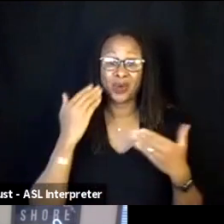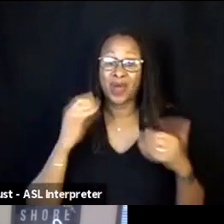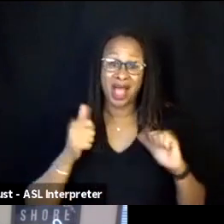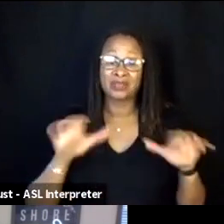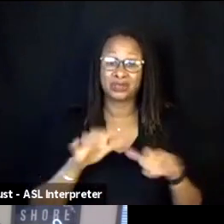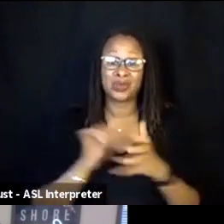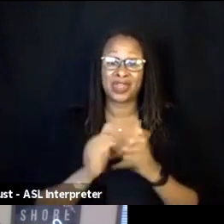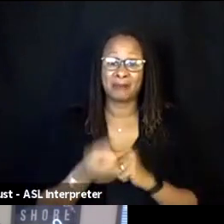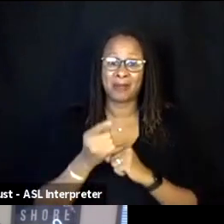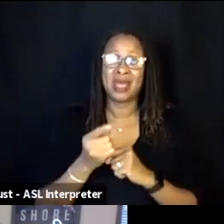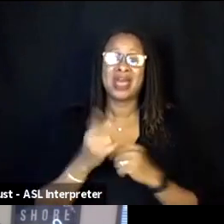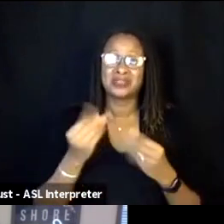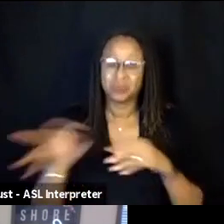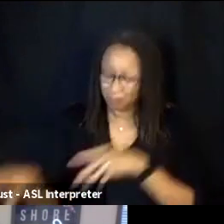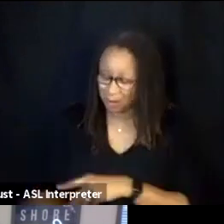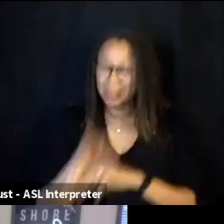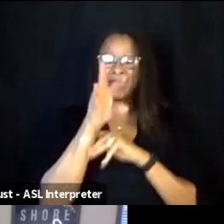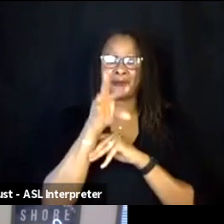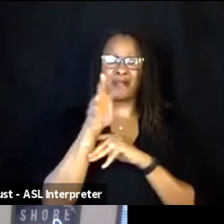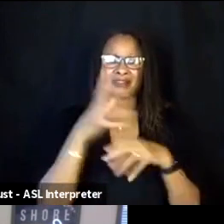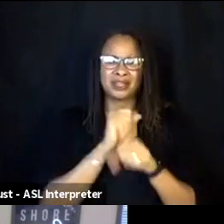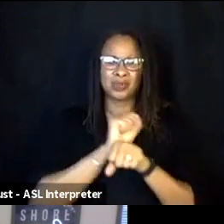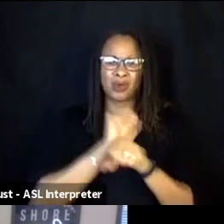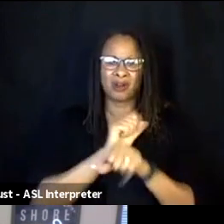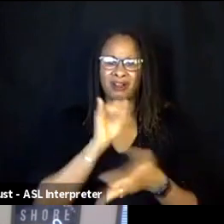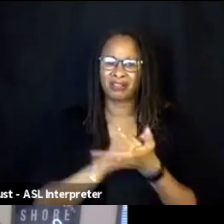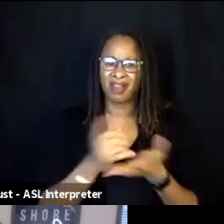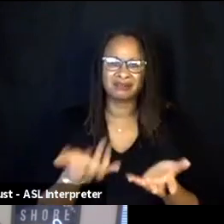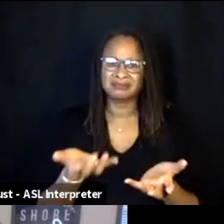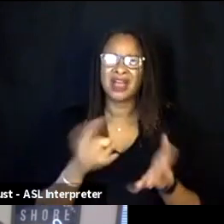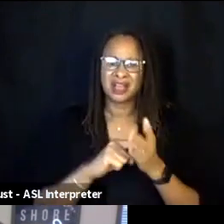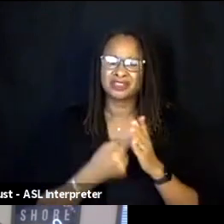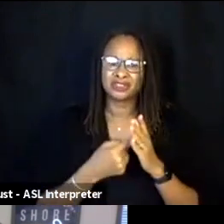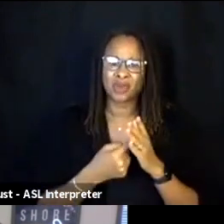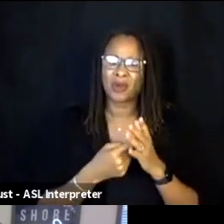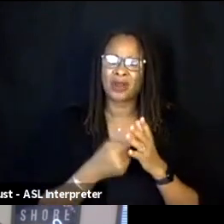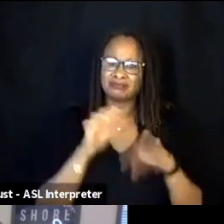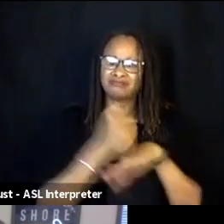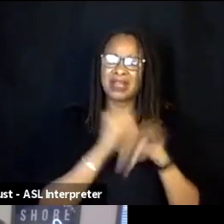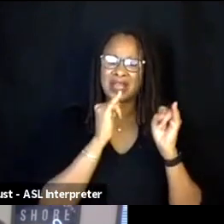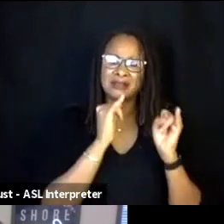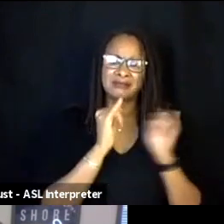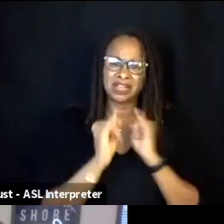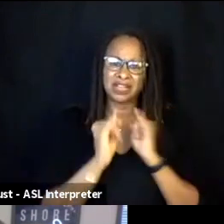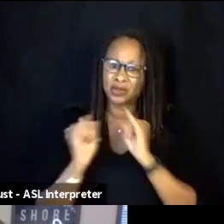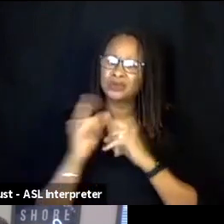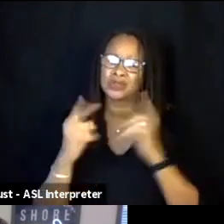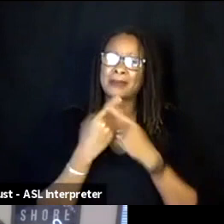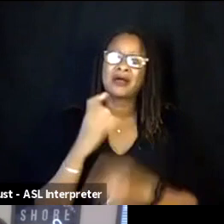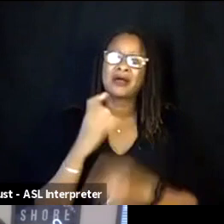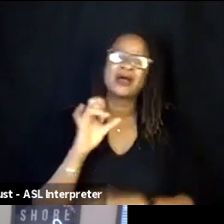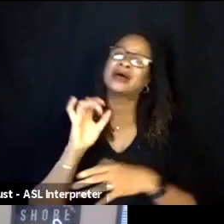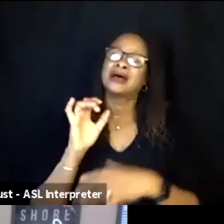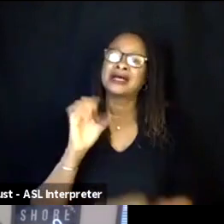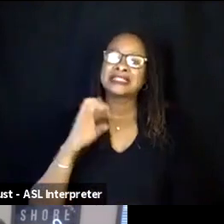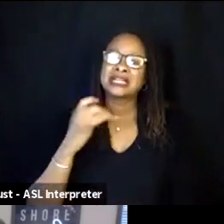that, which is to pick up the camera and get to work. And so I started to arrange interviews about sexual harassment with sexual